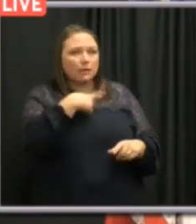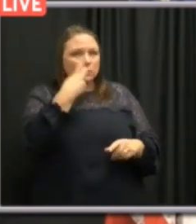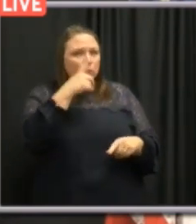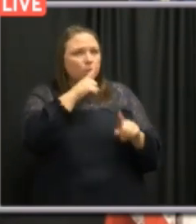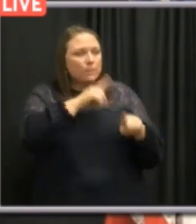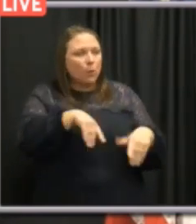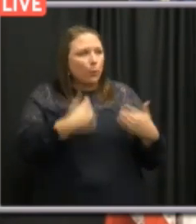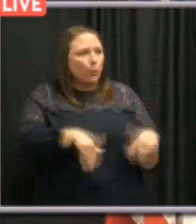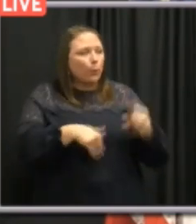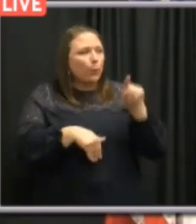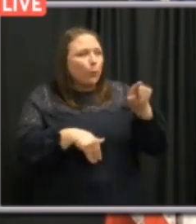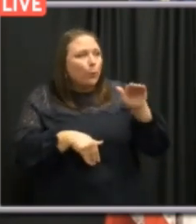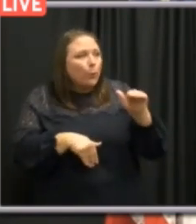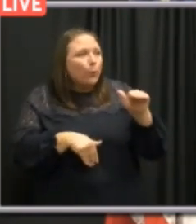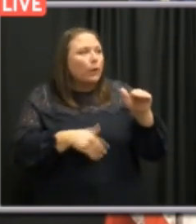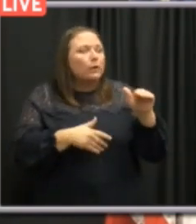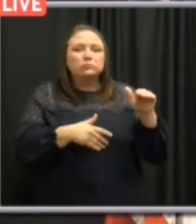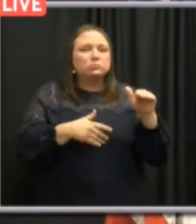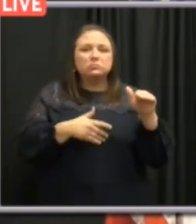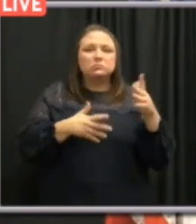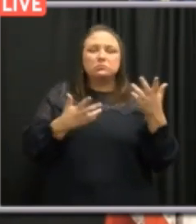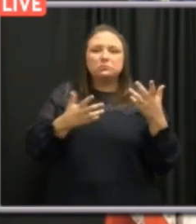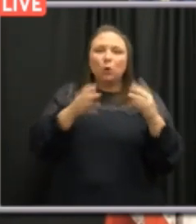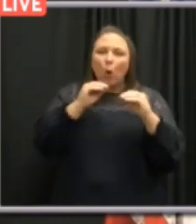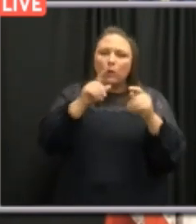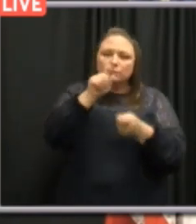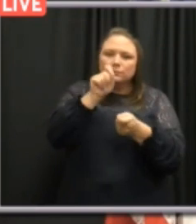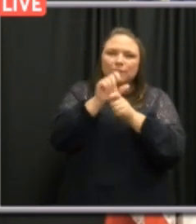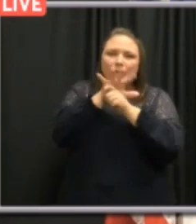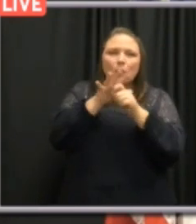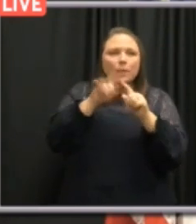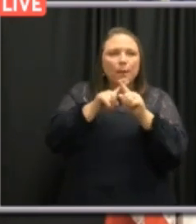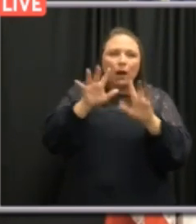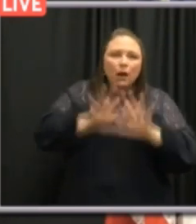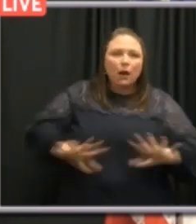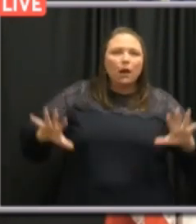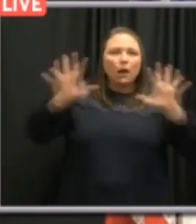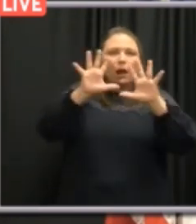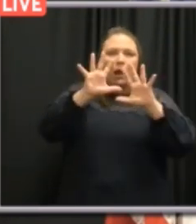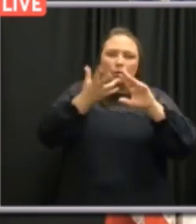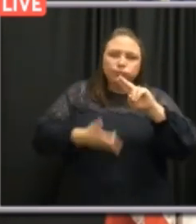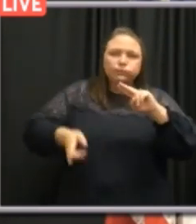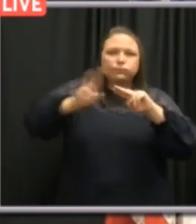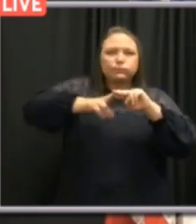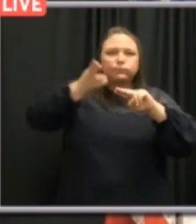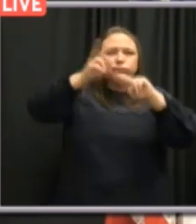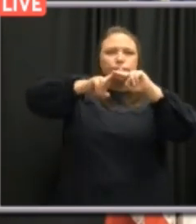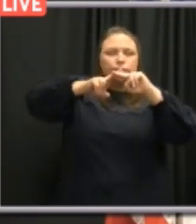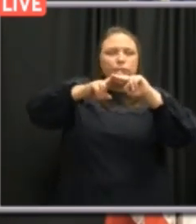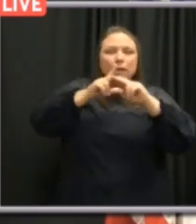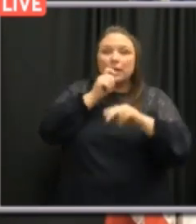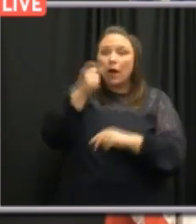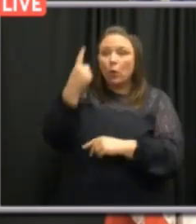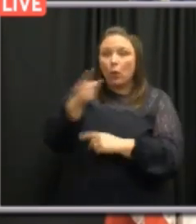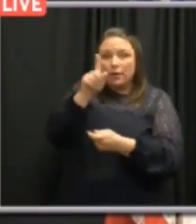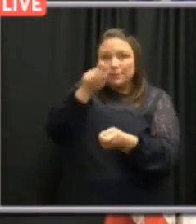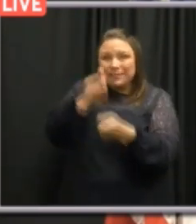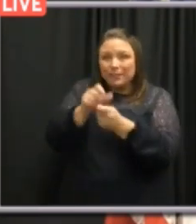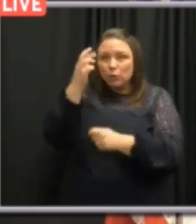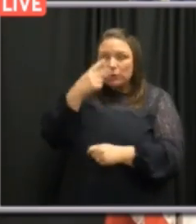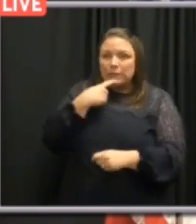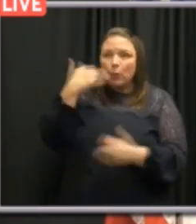report. It's just an increase in cases that all over the city. So there's not one specific incident in which I can point to and say that's why we went